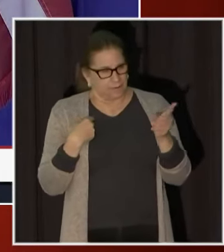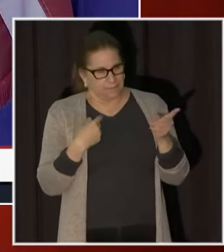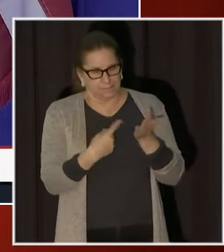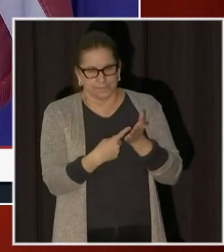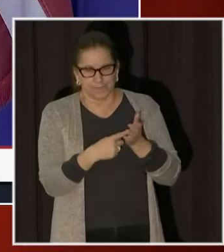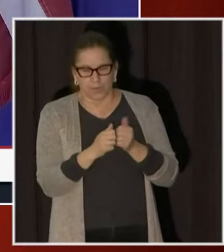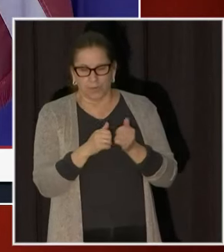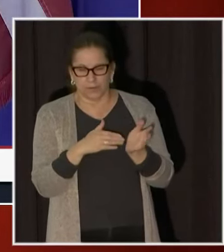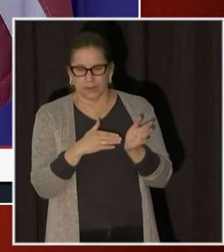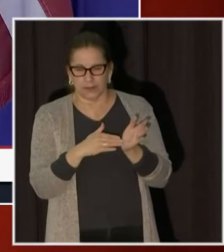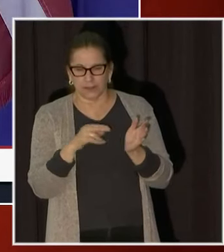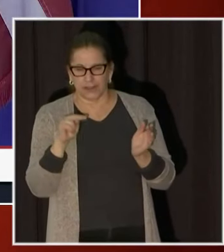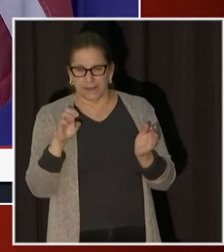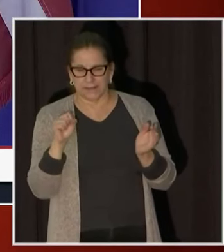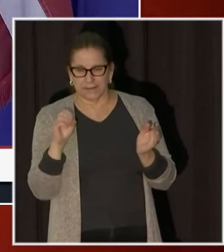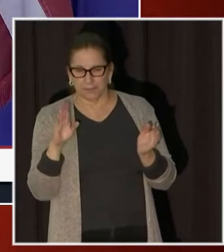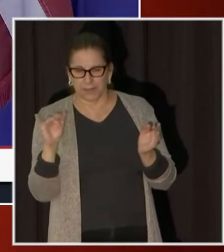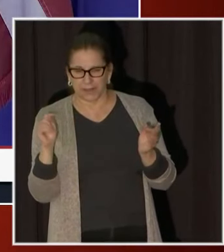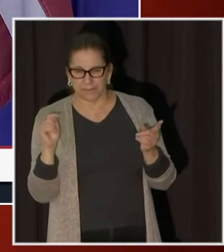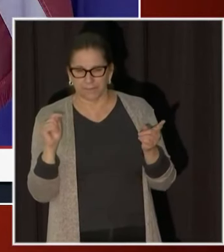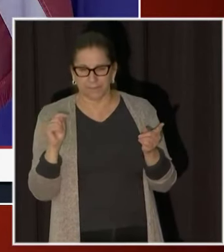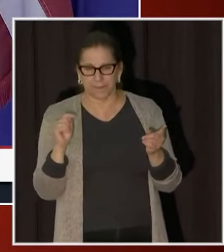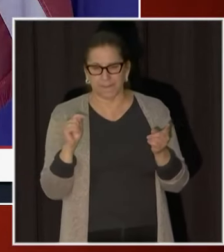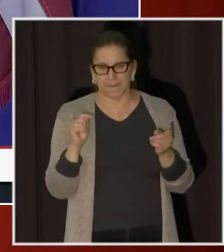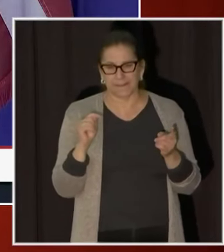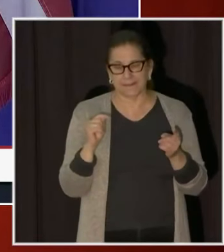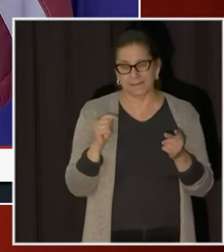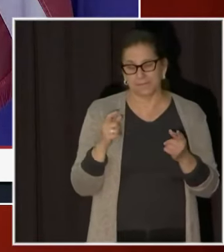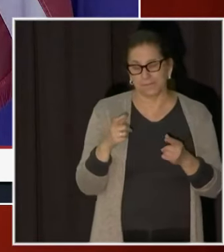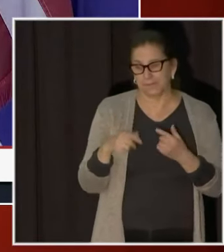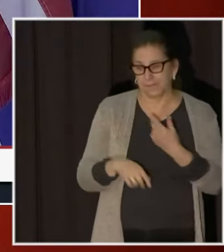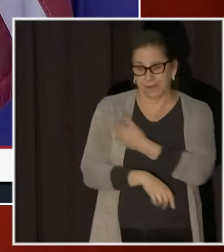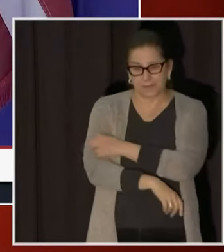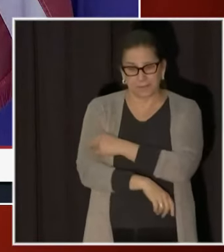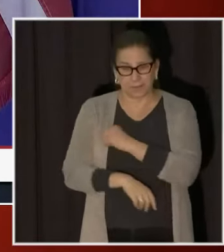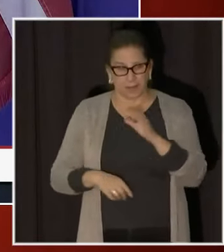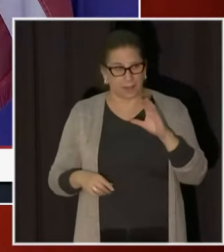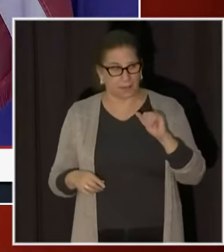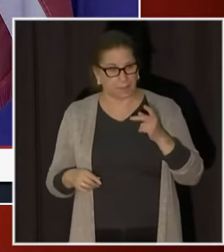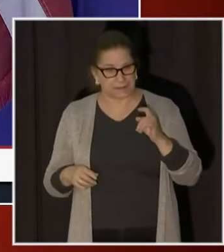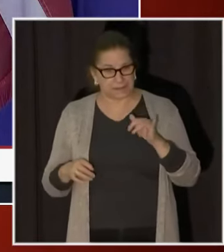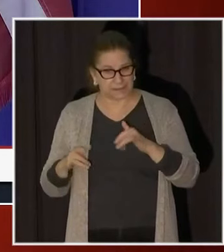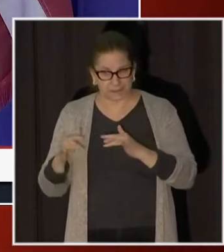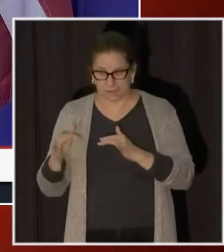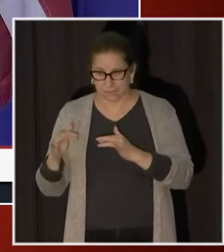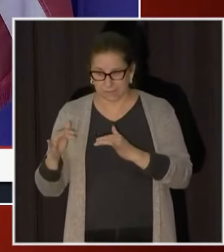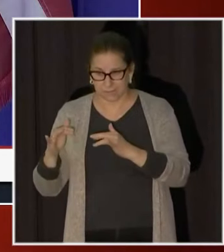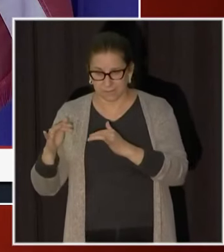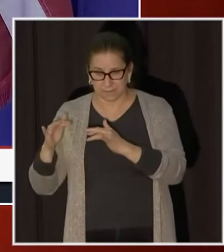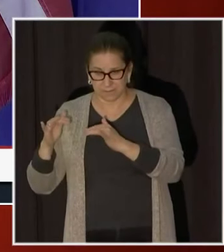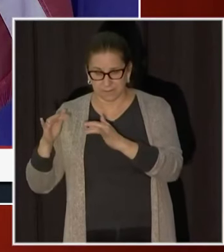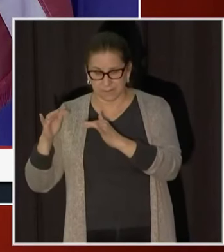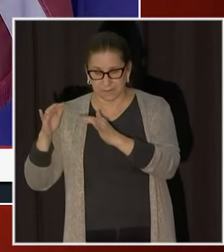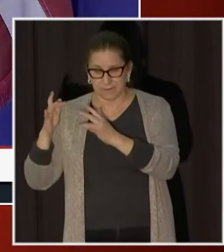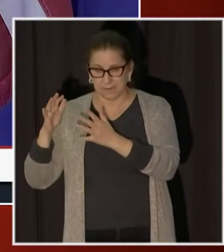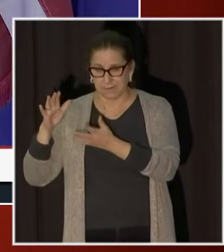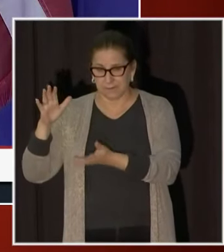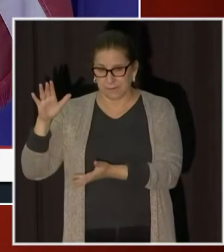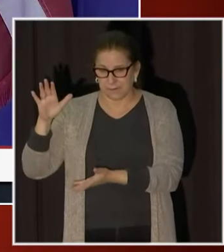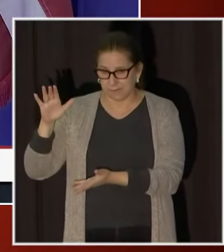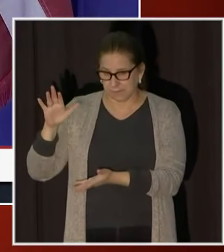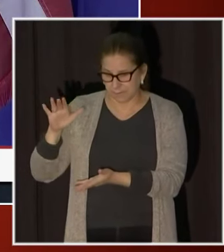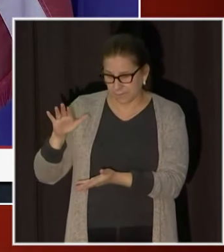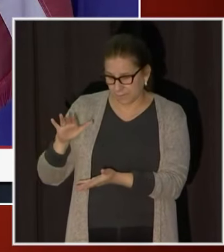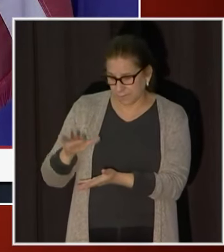actually are, our hospital capacity, and if we are successful in keeping transmissions lower, I think our hospitals